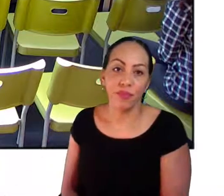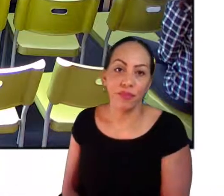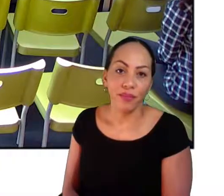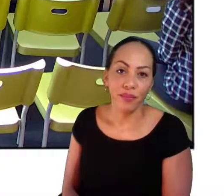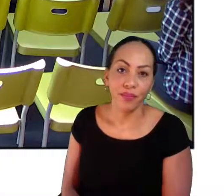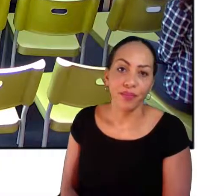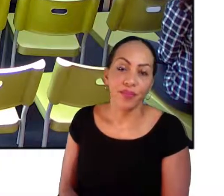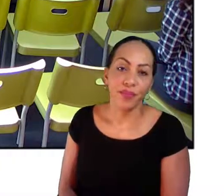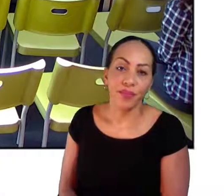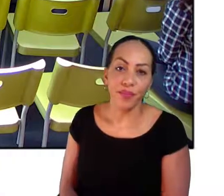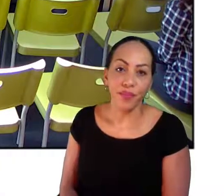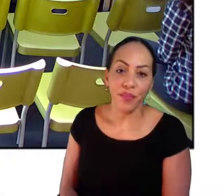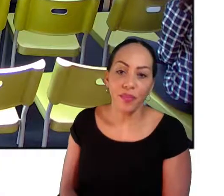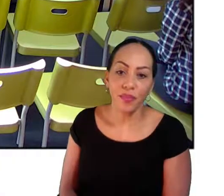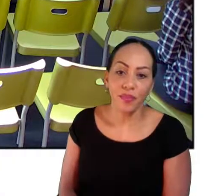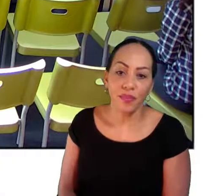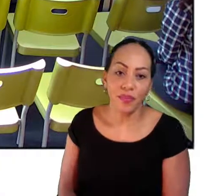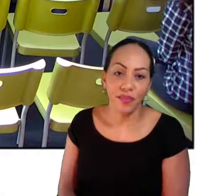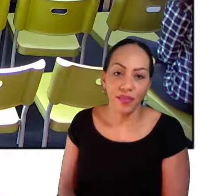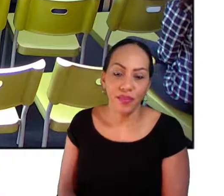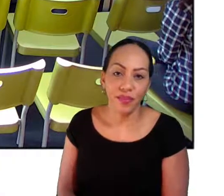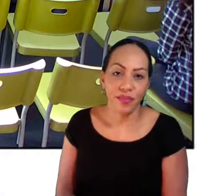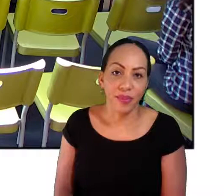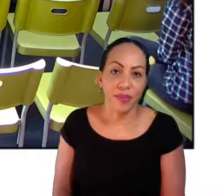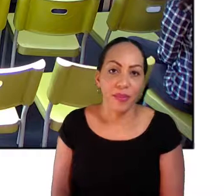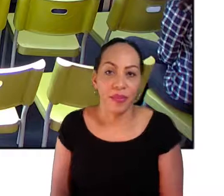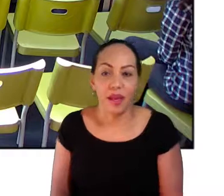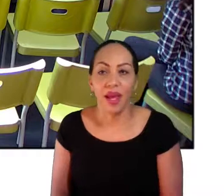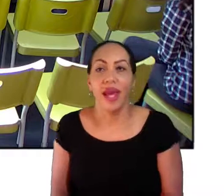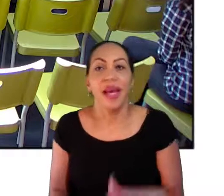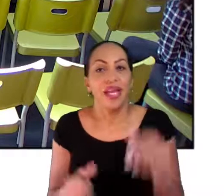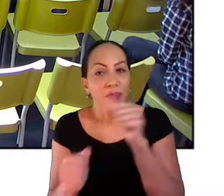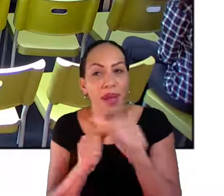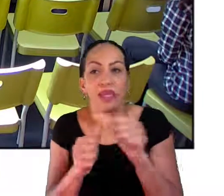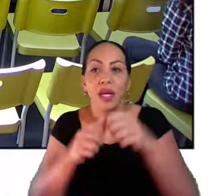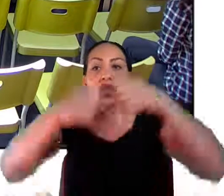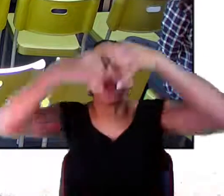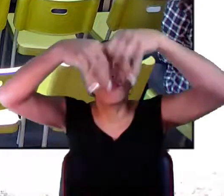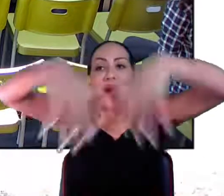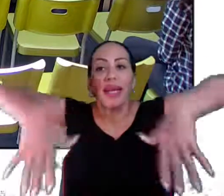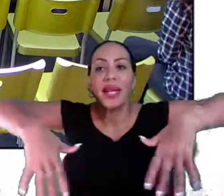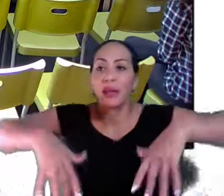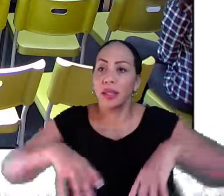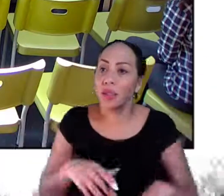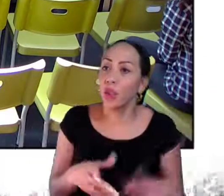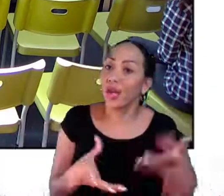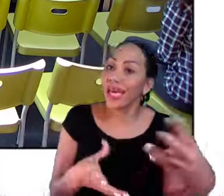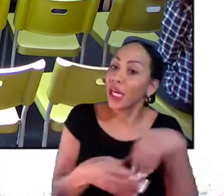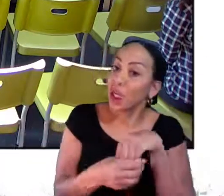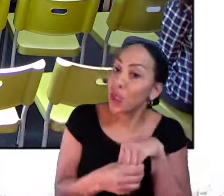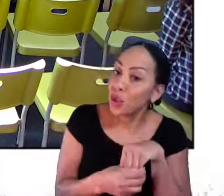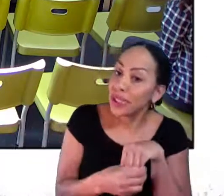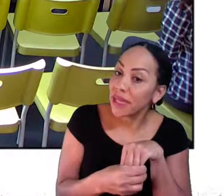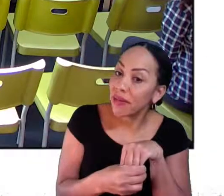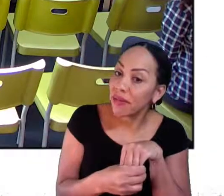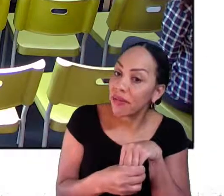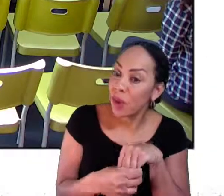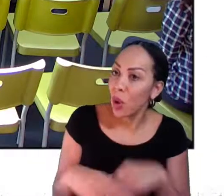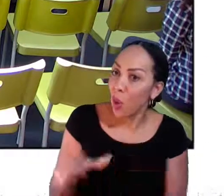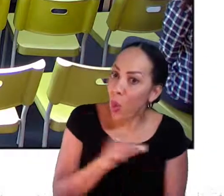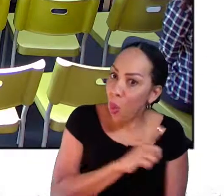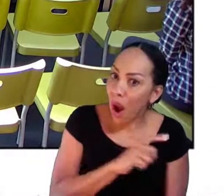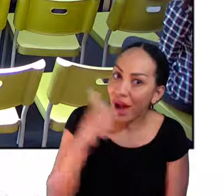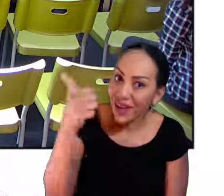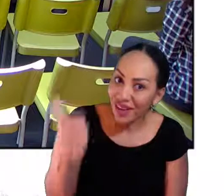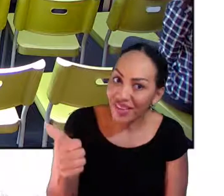down into going, what are you doing, who are you doing it for, why is that the right thing to do for them? Asking people to articulate that, like I think it breaks